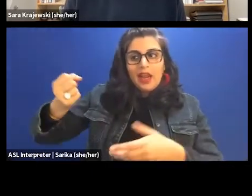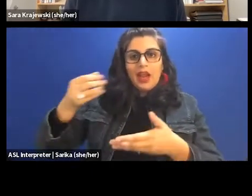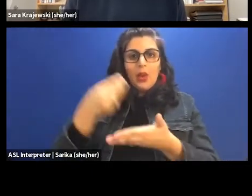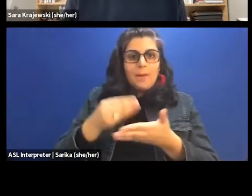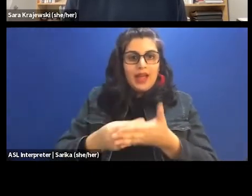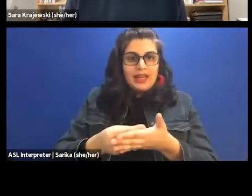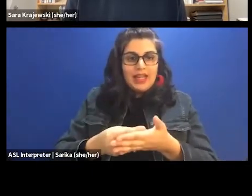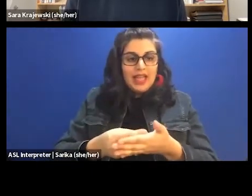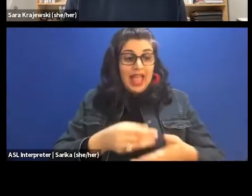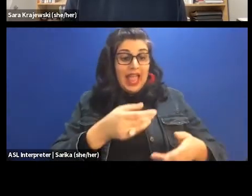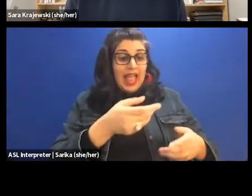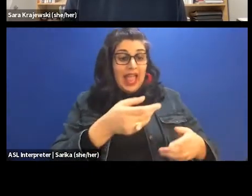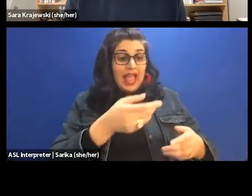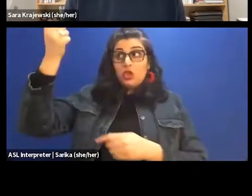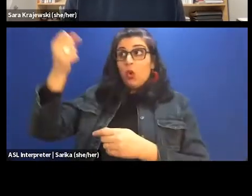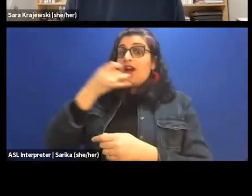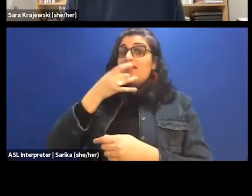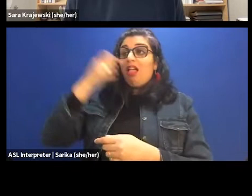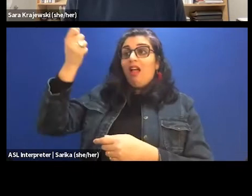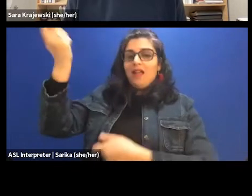strong statement.